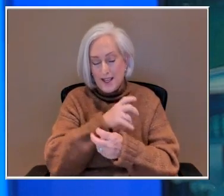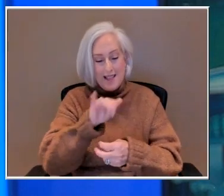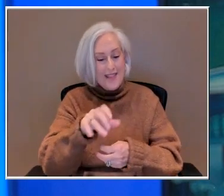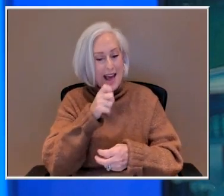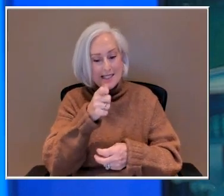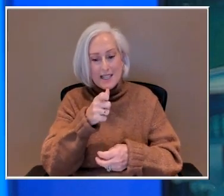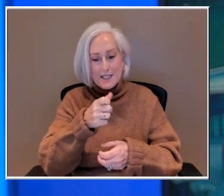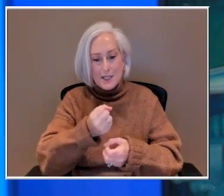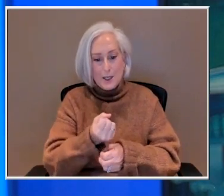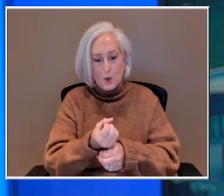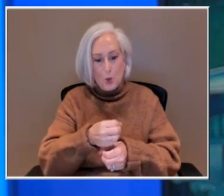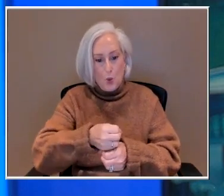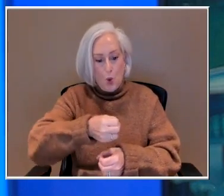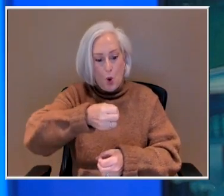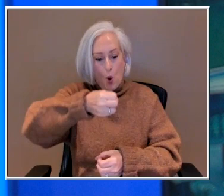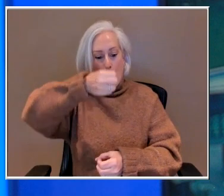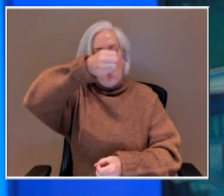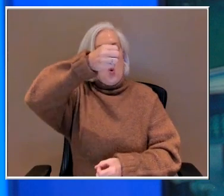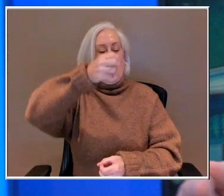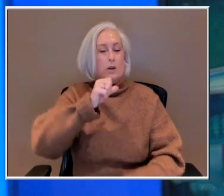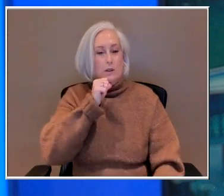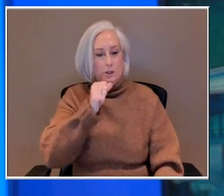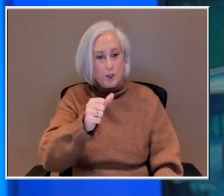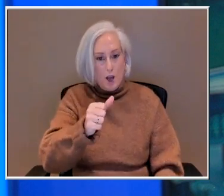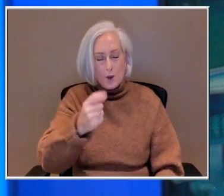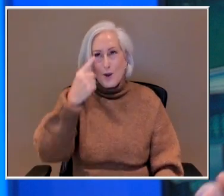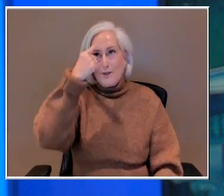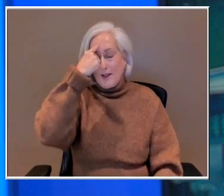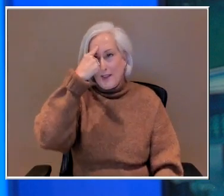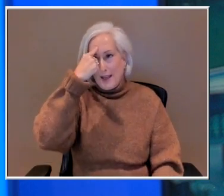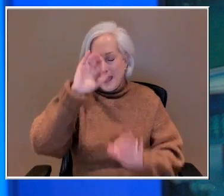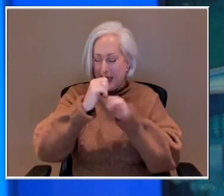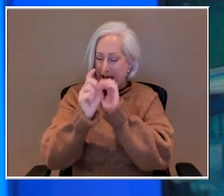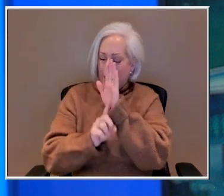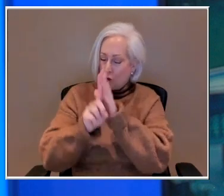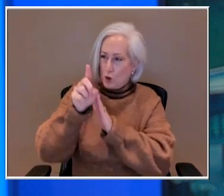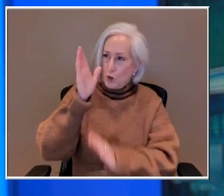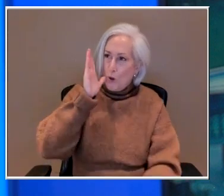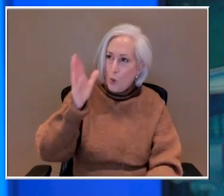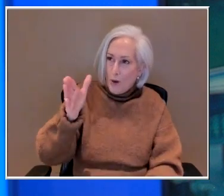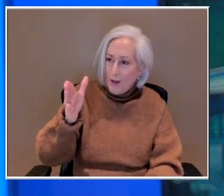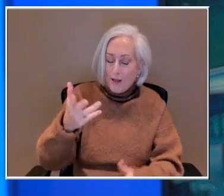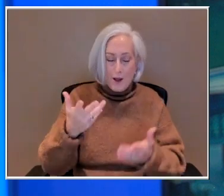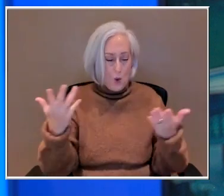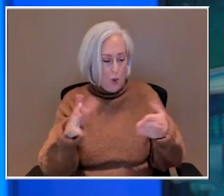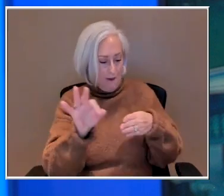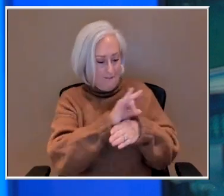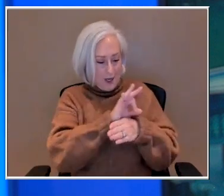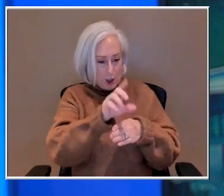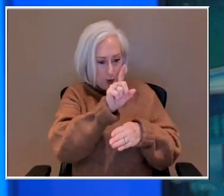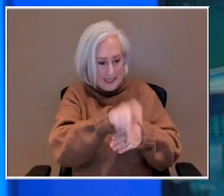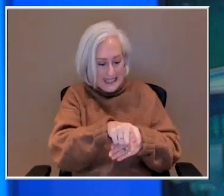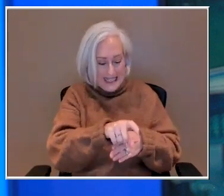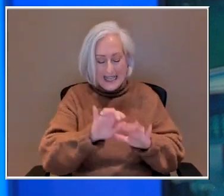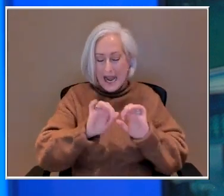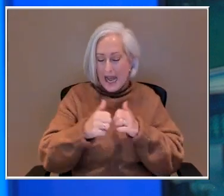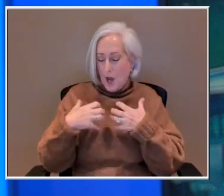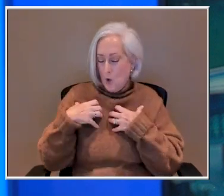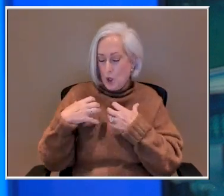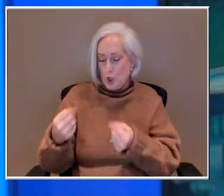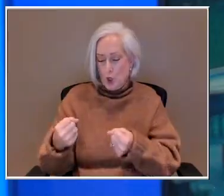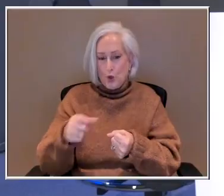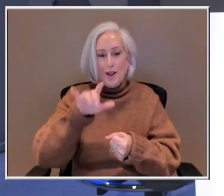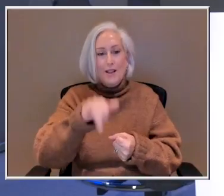in consideration his potential growth, function, and cure of the disease. That's where rotation comes to play.